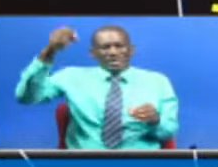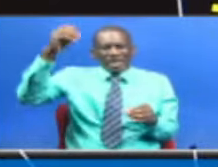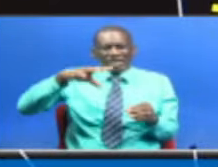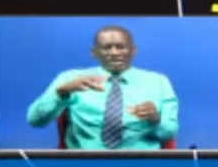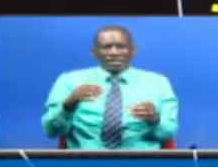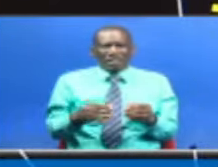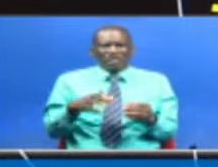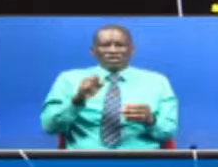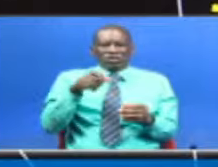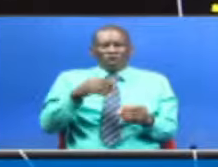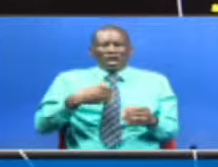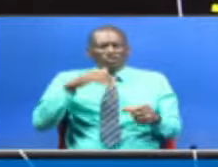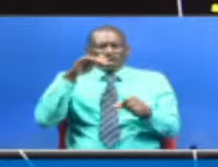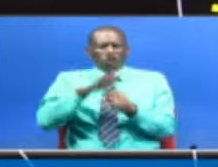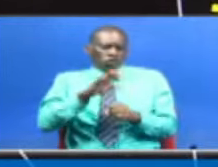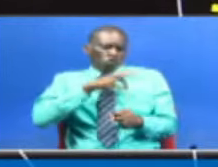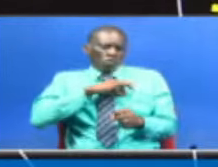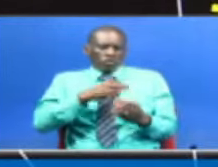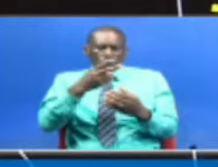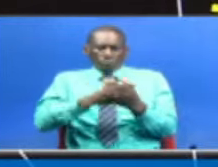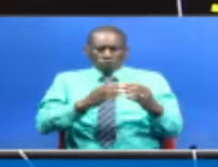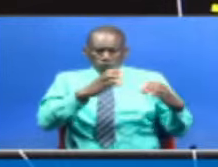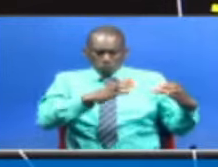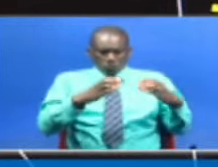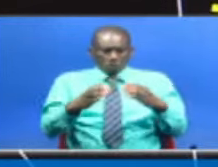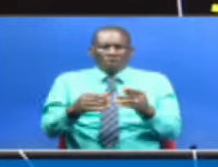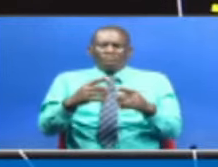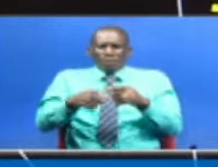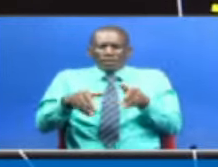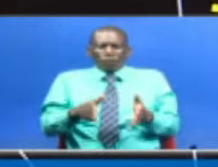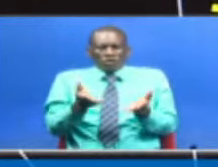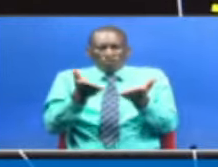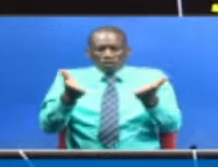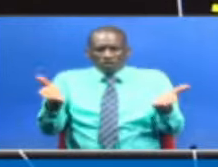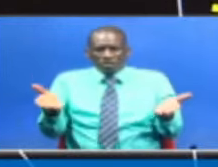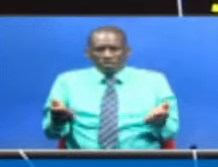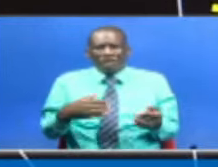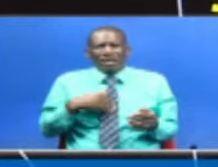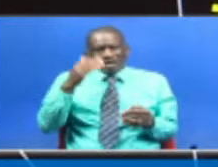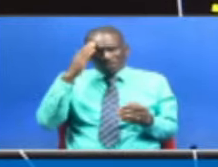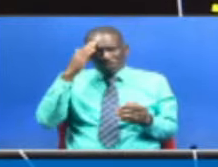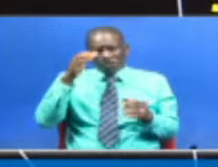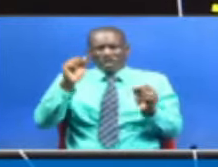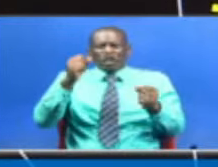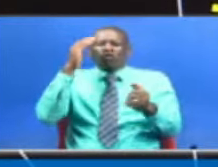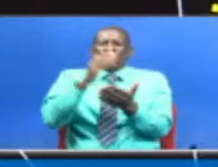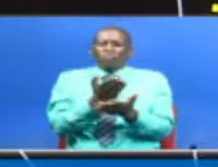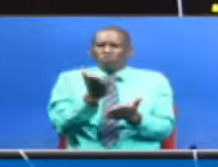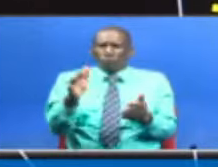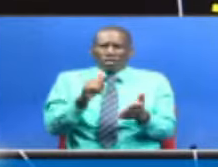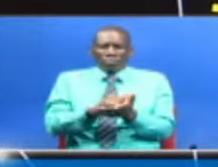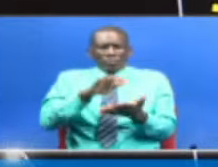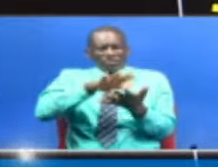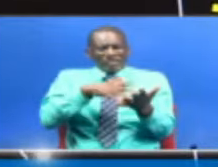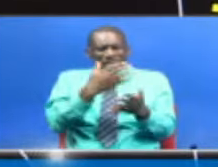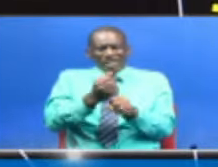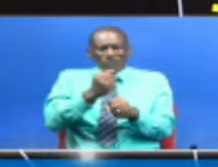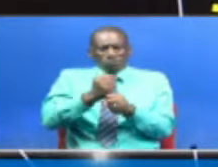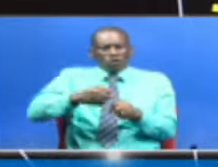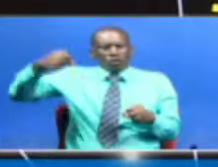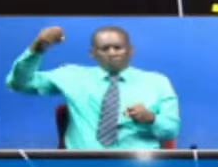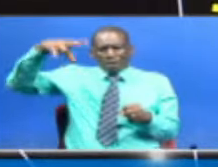So it has a lot of benefits from all sides. But in terms of availability, I think we can't guarantee that our network, and like I did